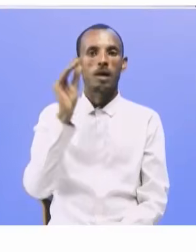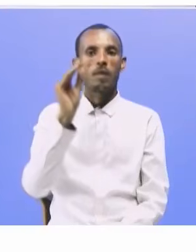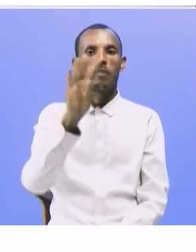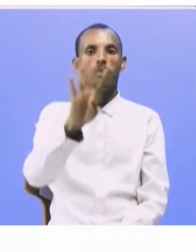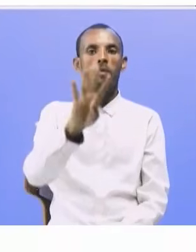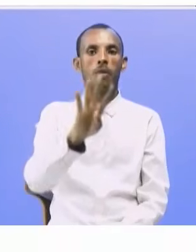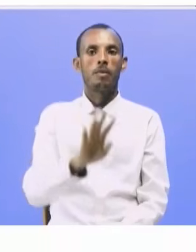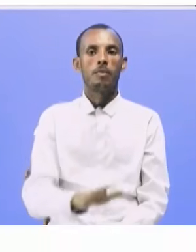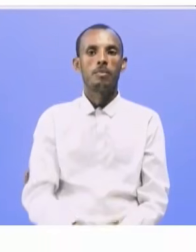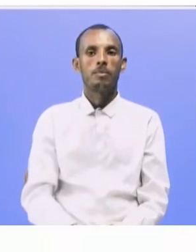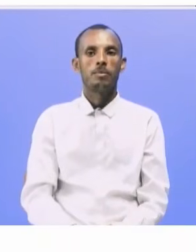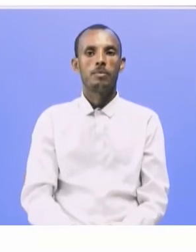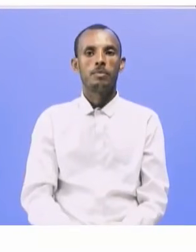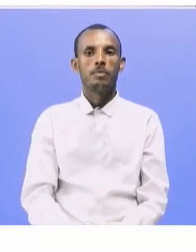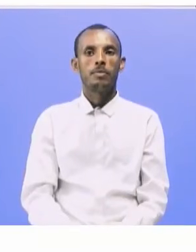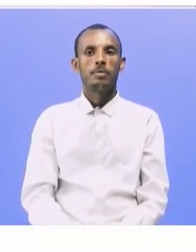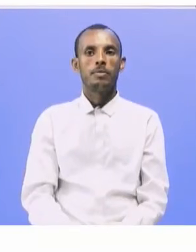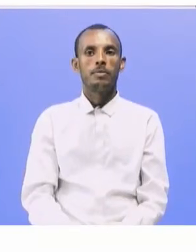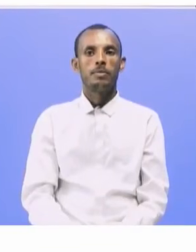numbers.